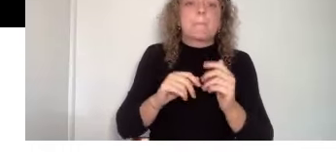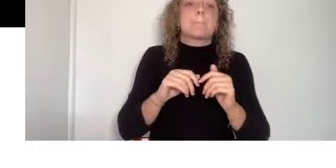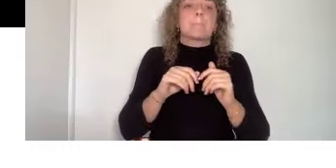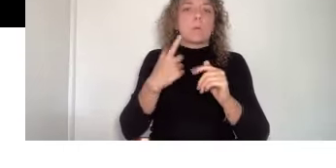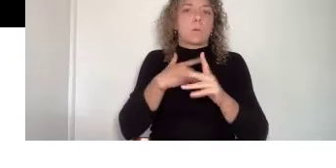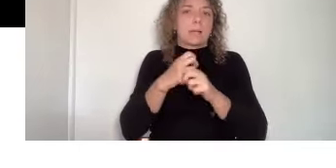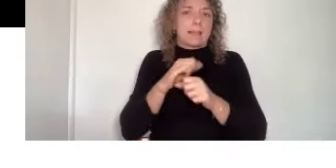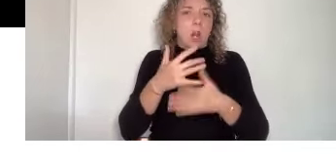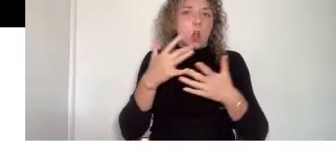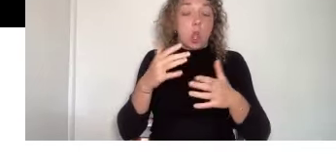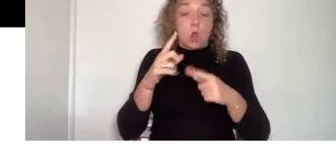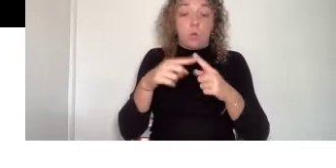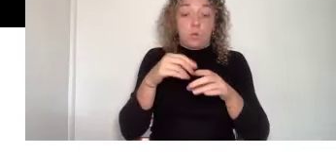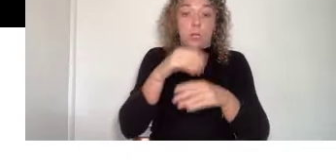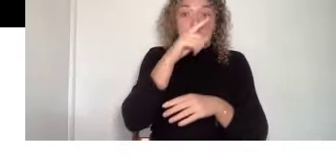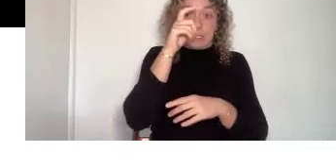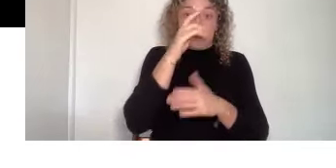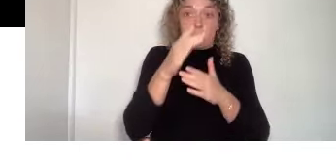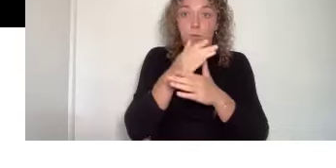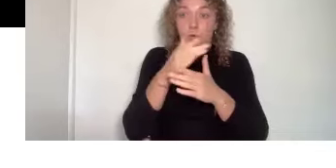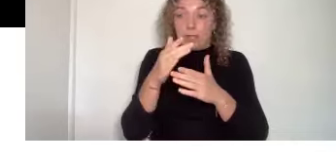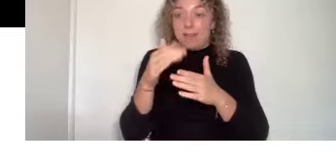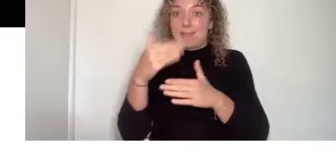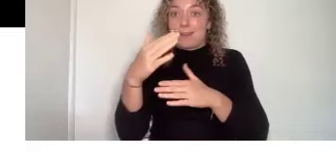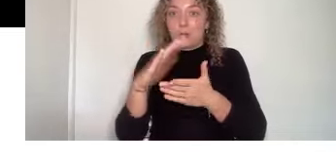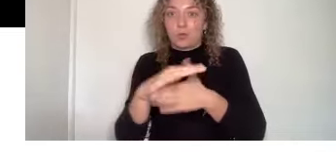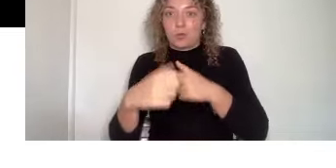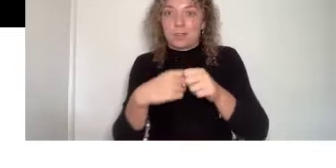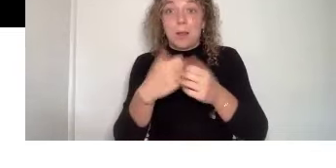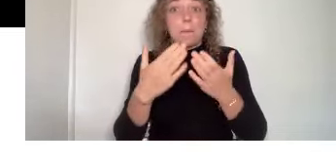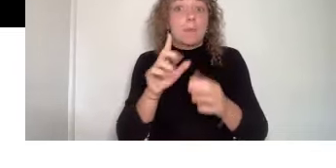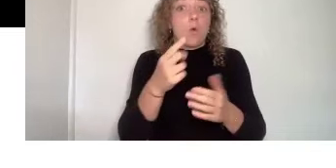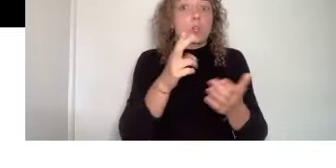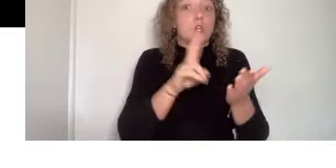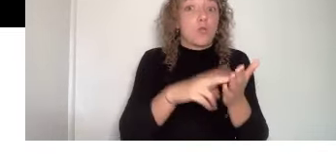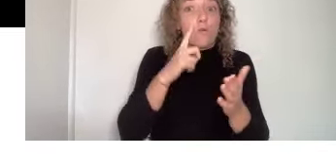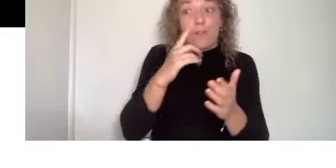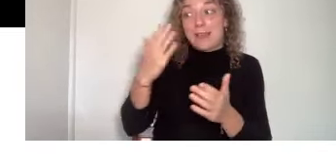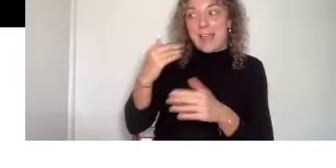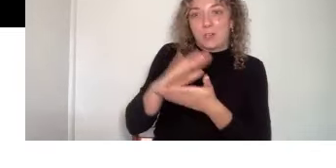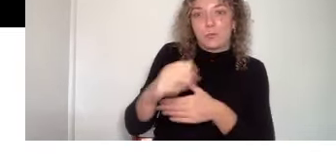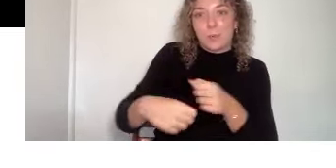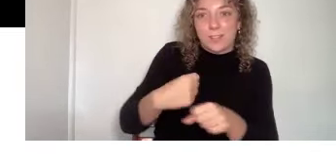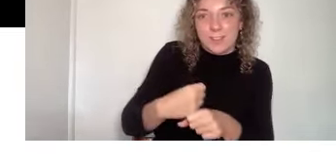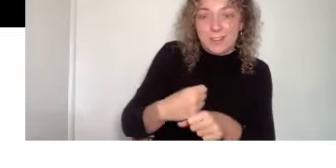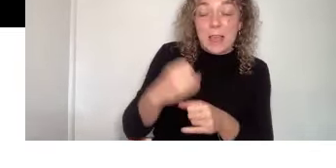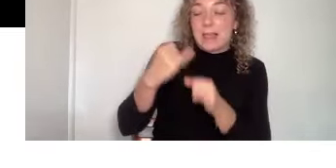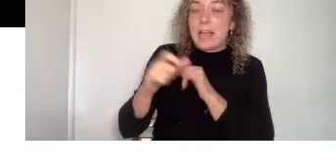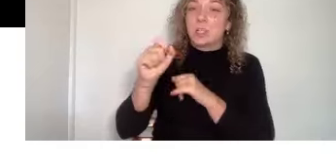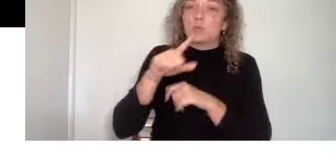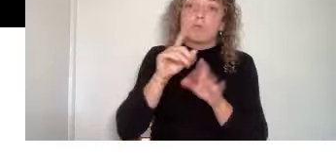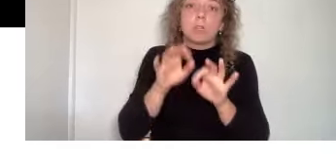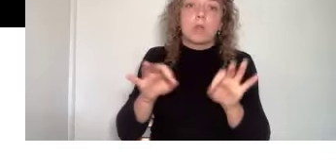between summer and the next school year. Maybe they were only enrolled at the end of the last school year, right? But then the last question is really important,